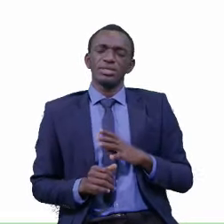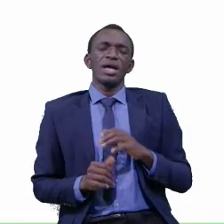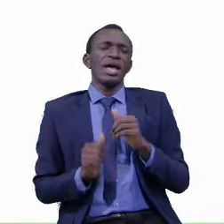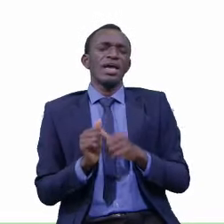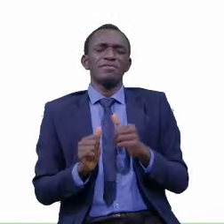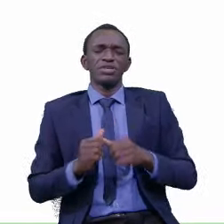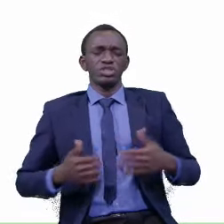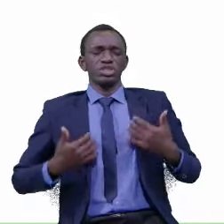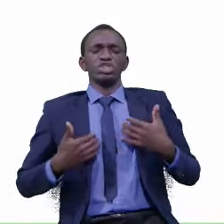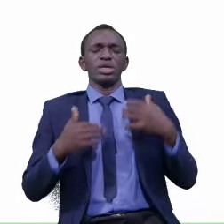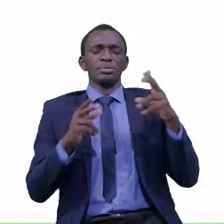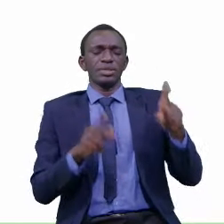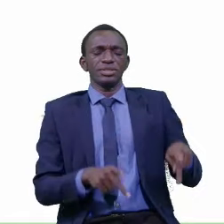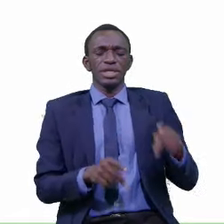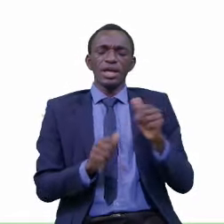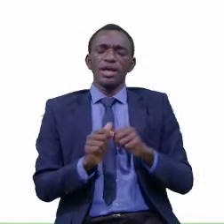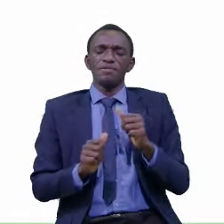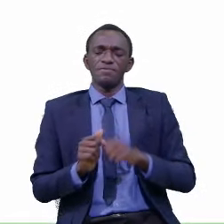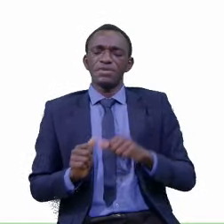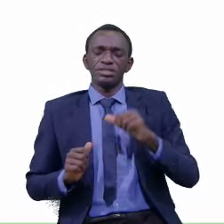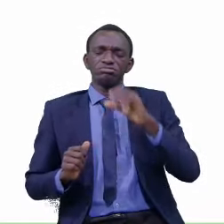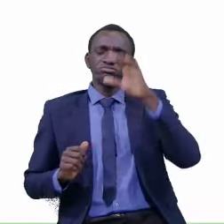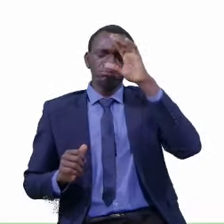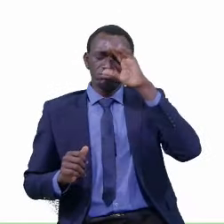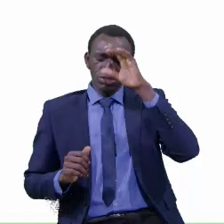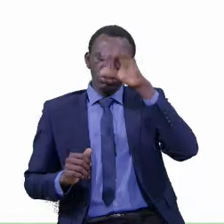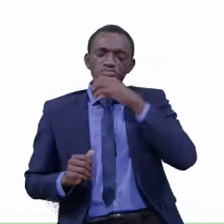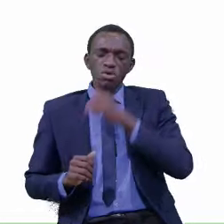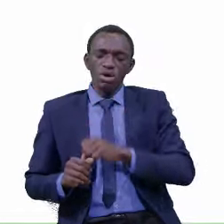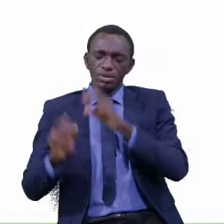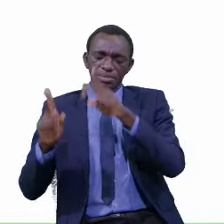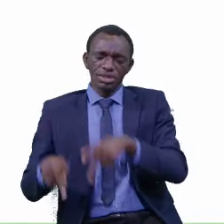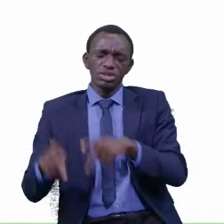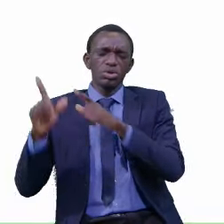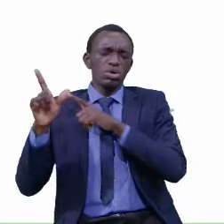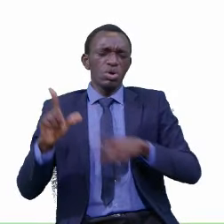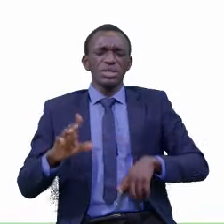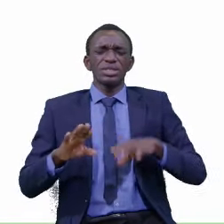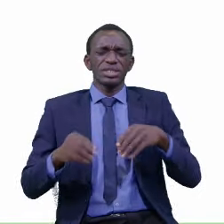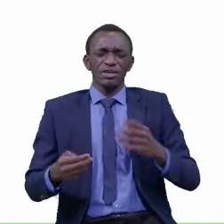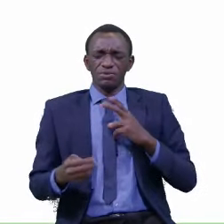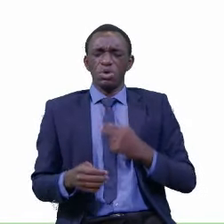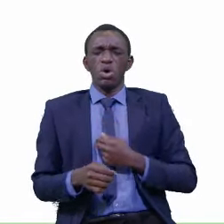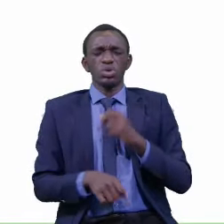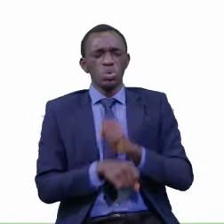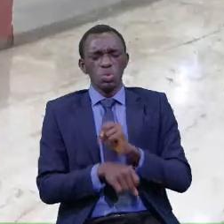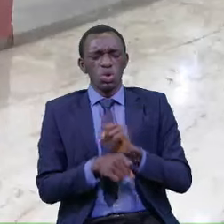person, every elderly person, give them something to do they have never done